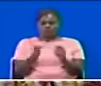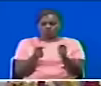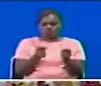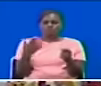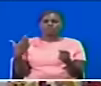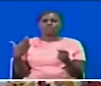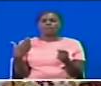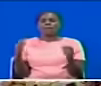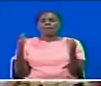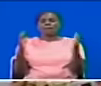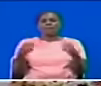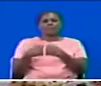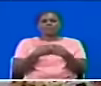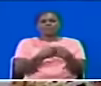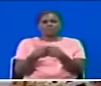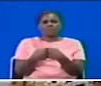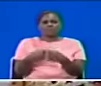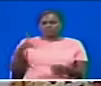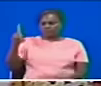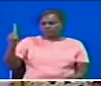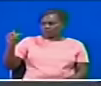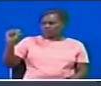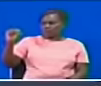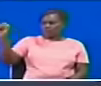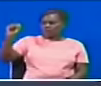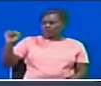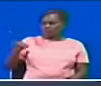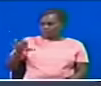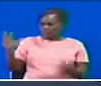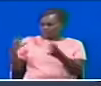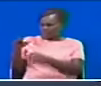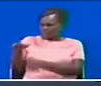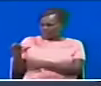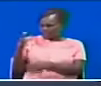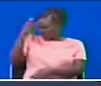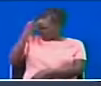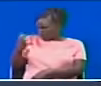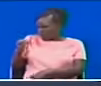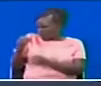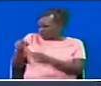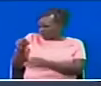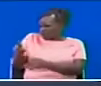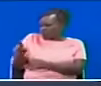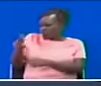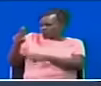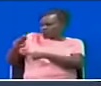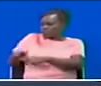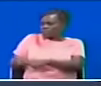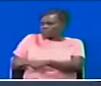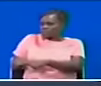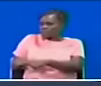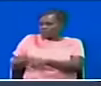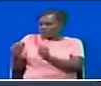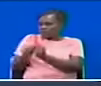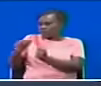the biggest challenge. Look at what Daisy... So would your party frown upon you sitting with